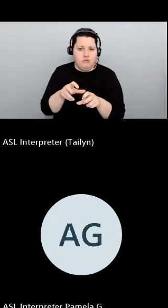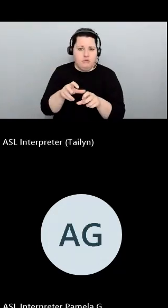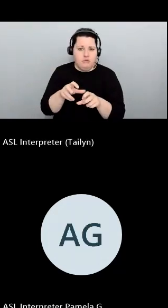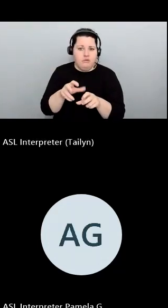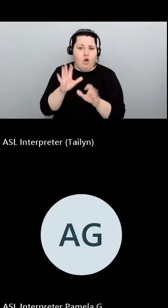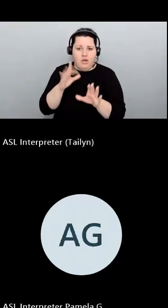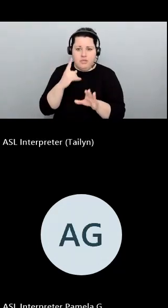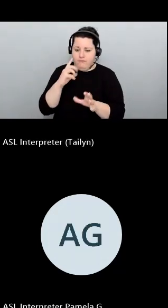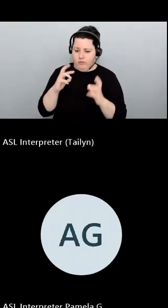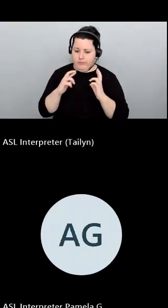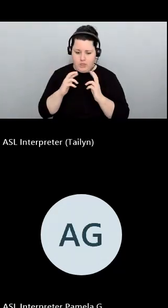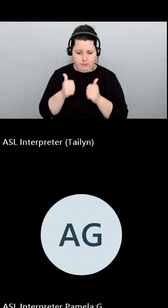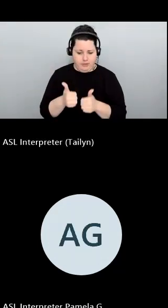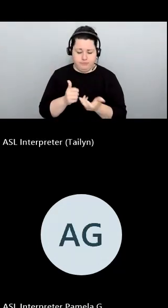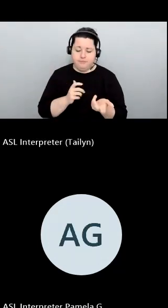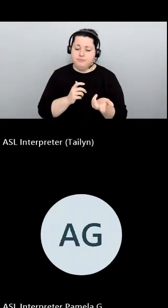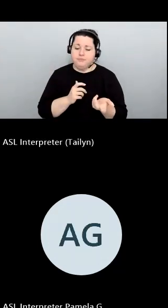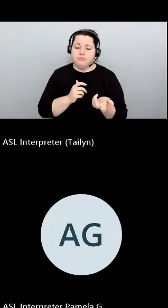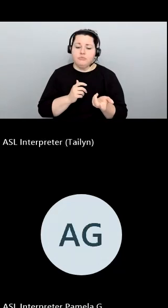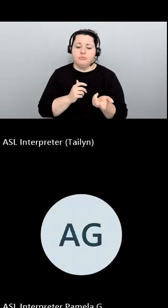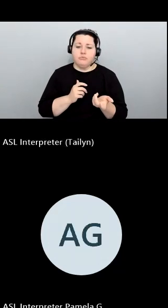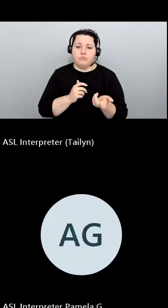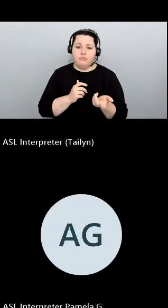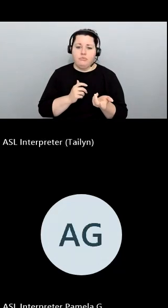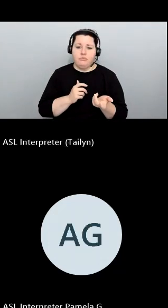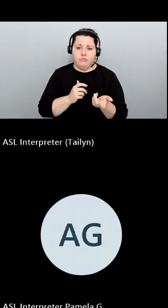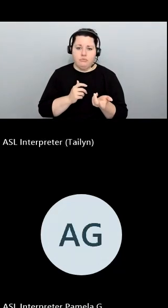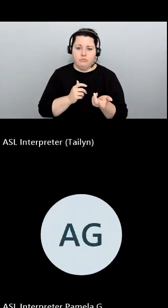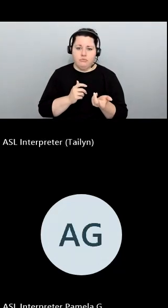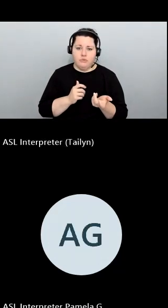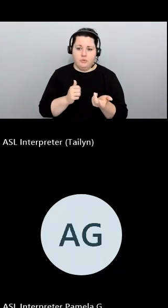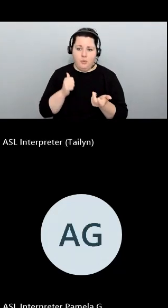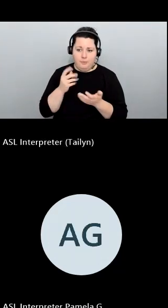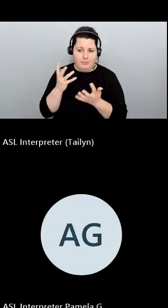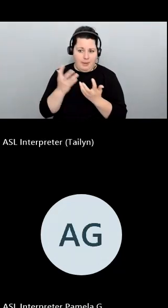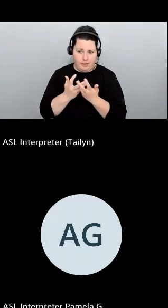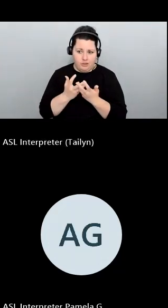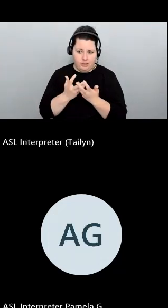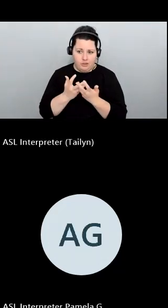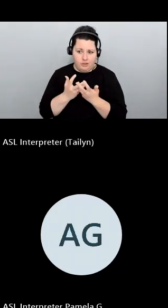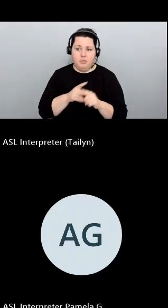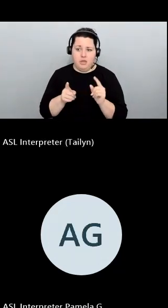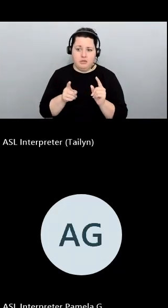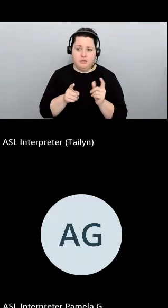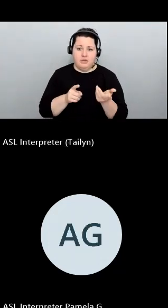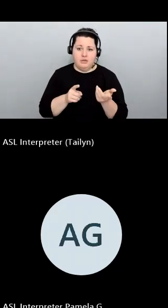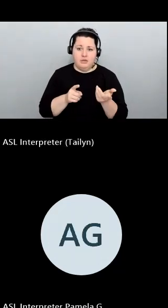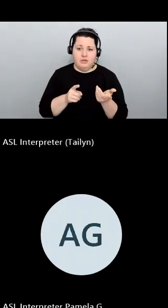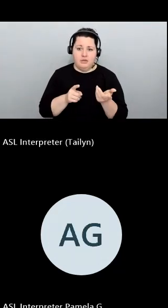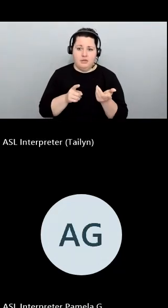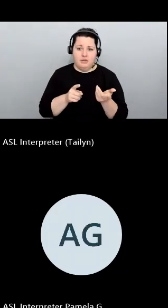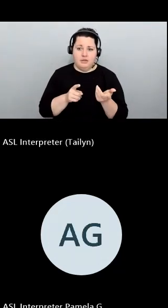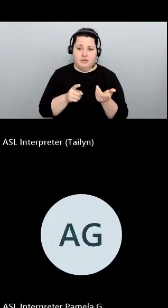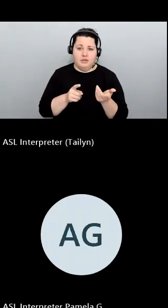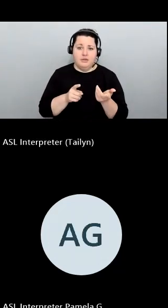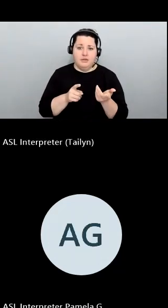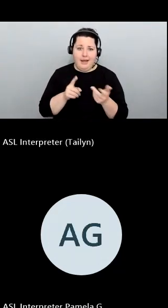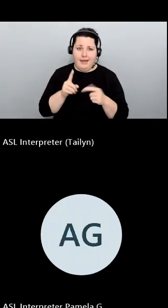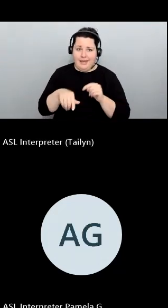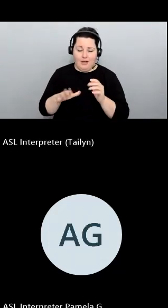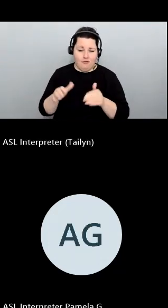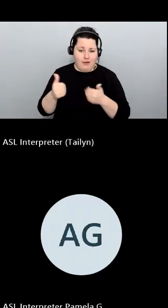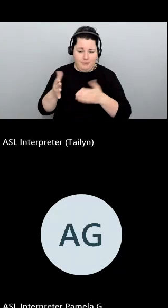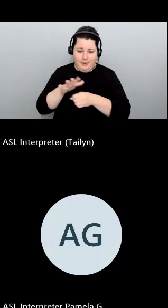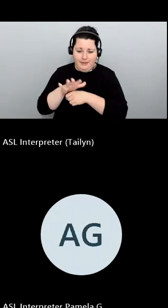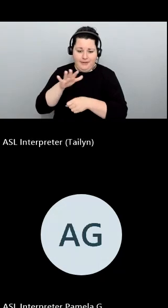your retirement. It won't be matched. But I can't recommend that